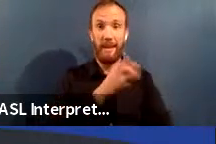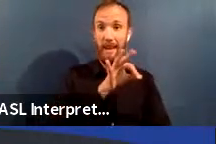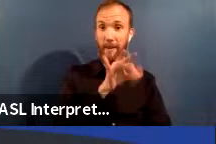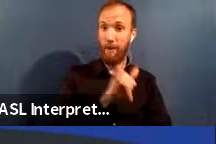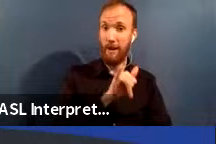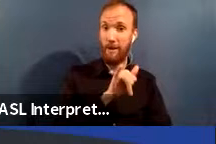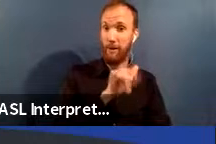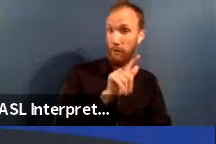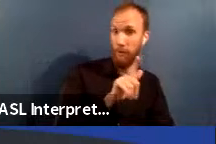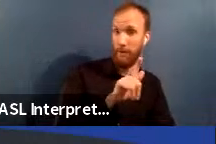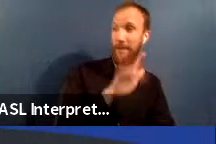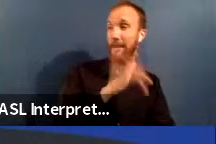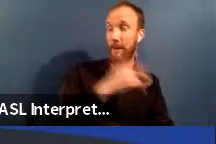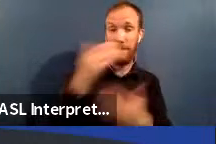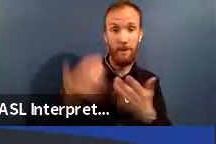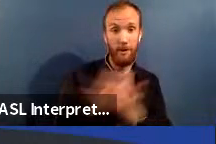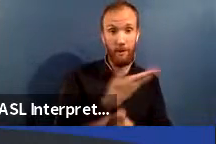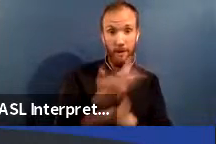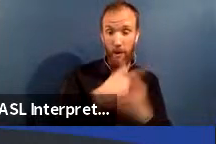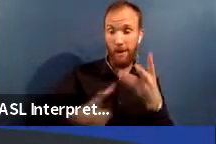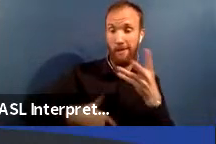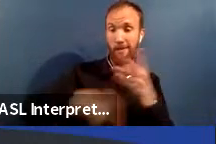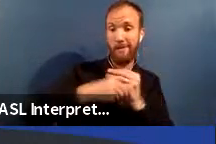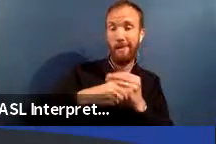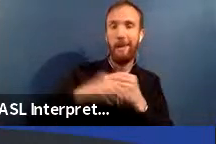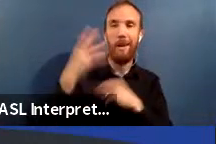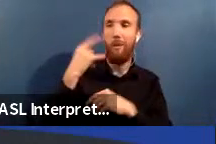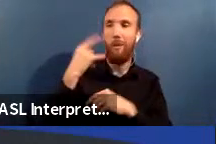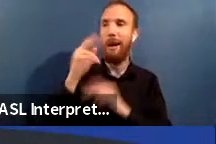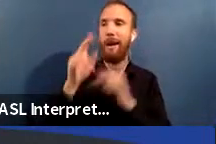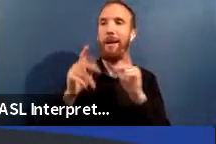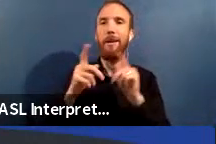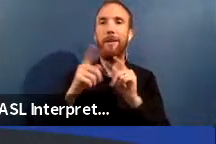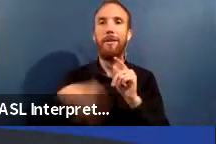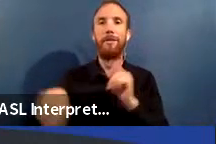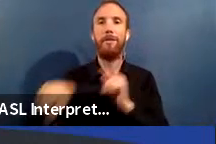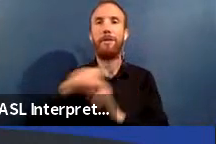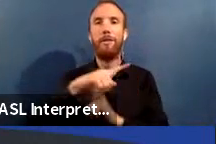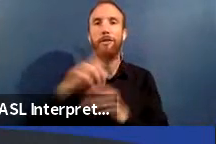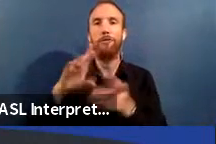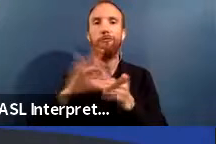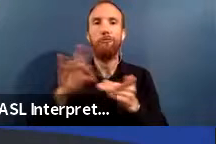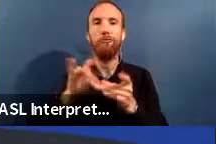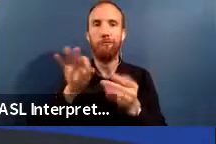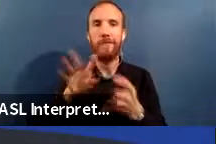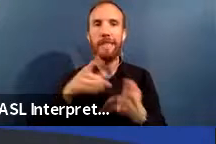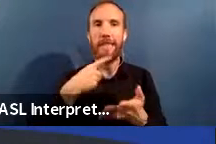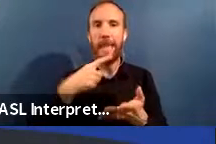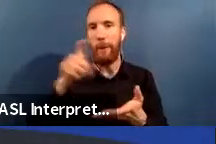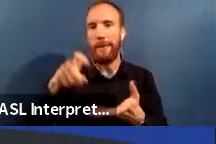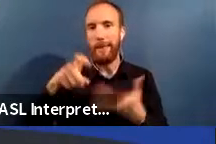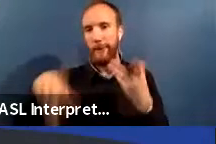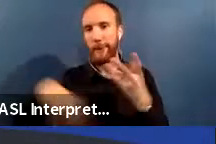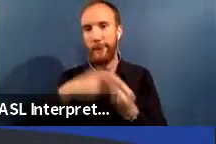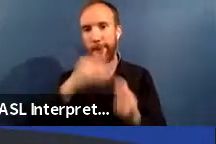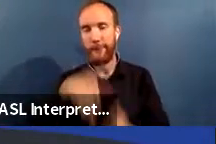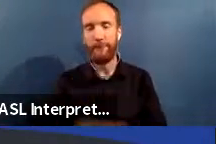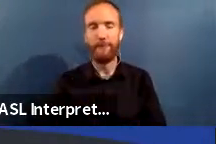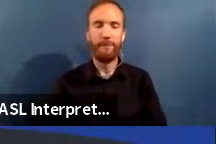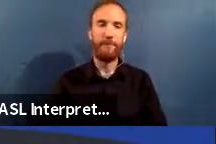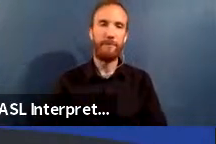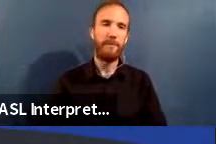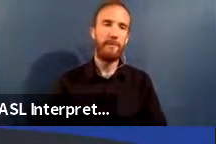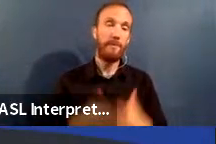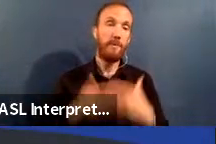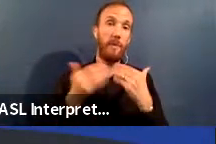the community engagement that we heard from you on FY22. Currently, the day-to-day repairs